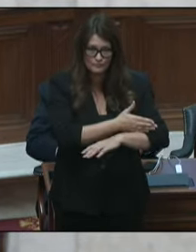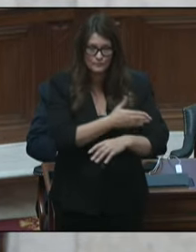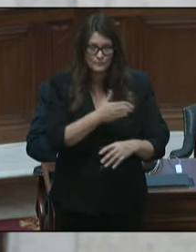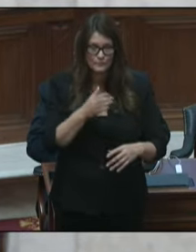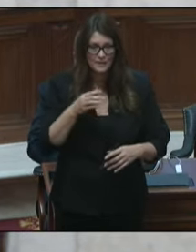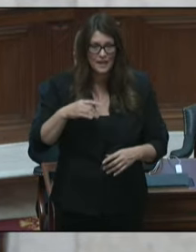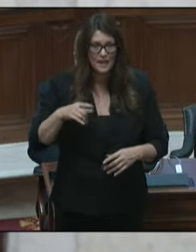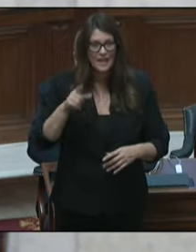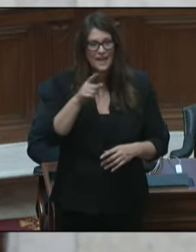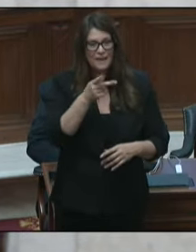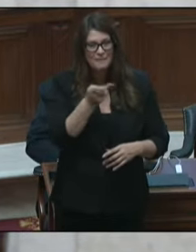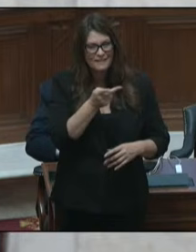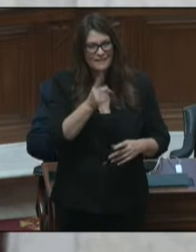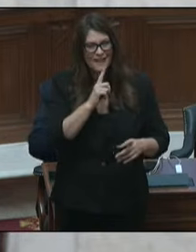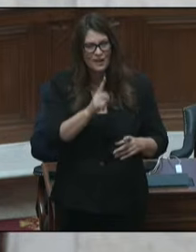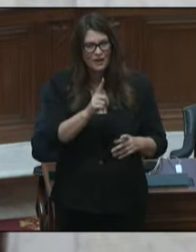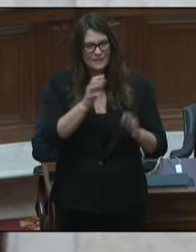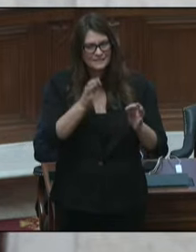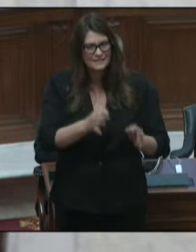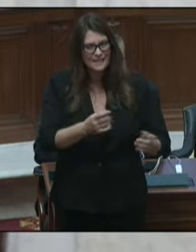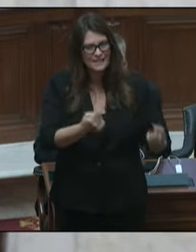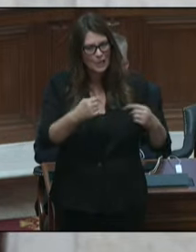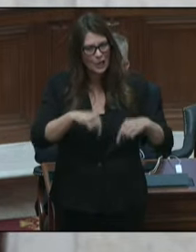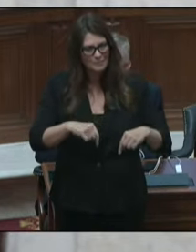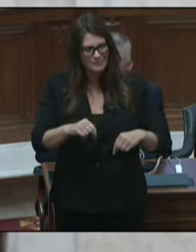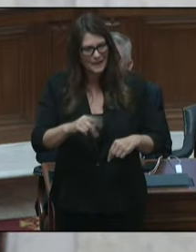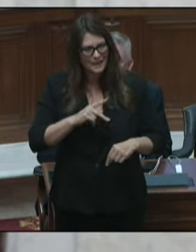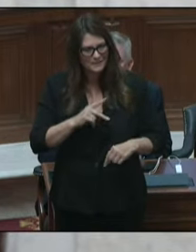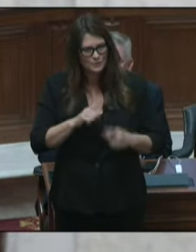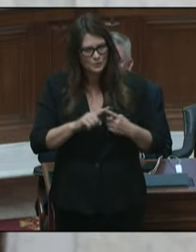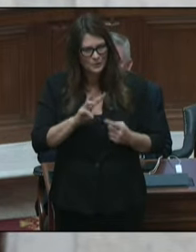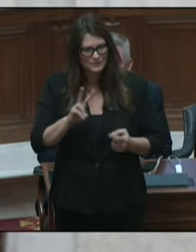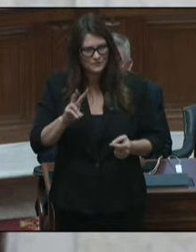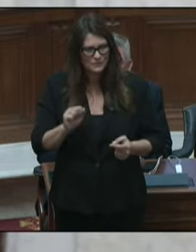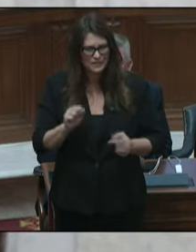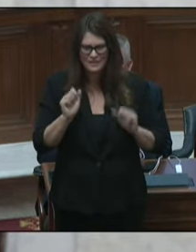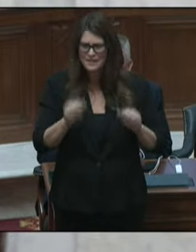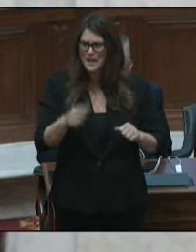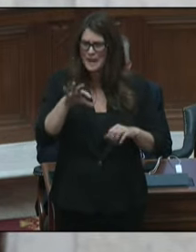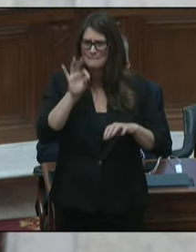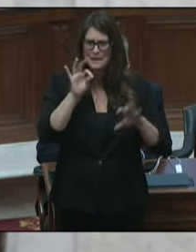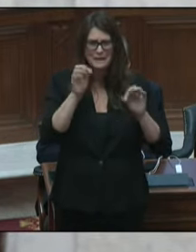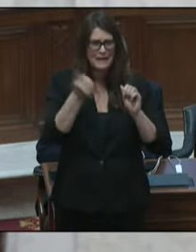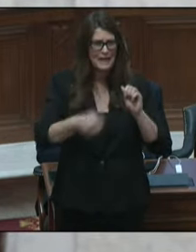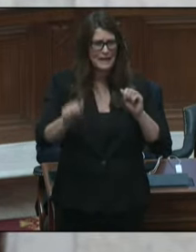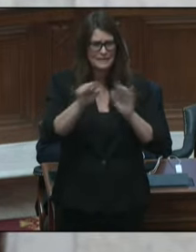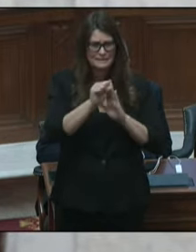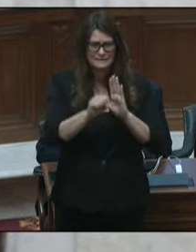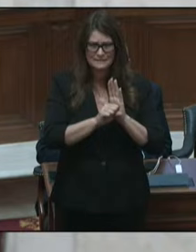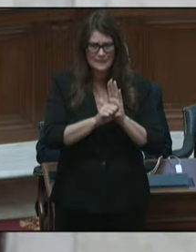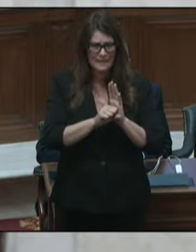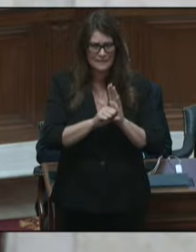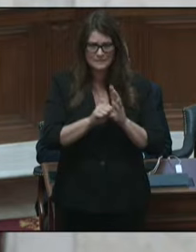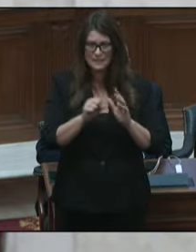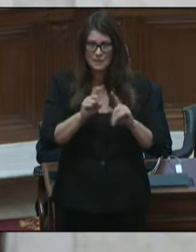they chose us. They could have gone anywhere. Absolutely, as they propagate this message